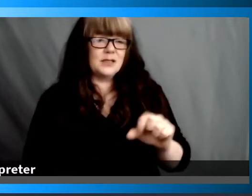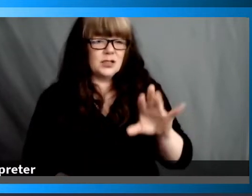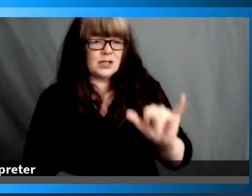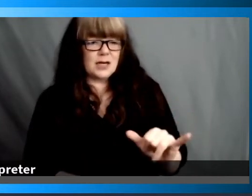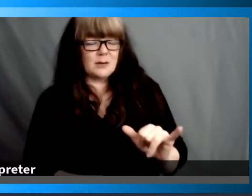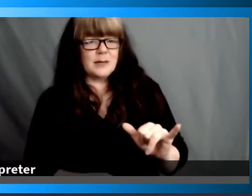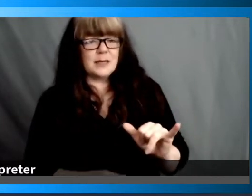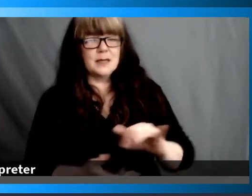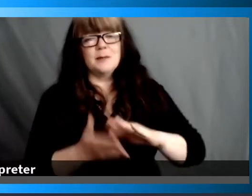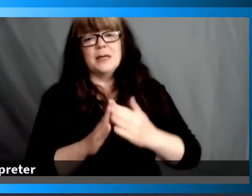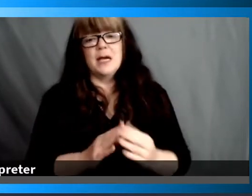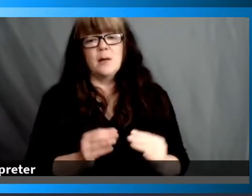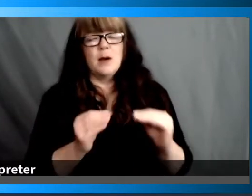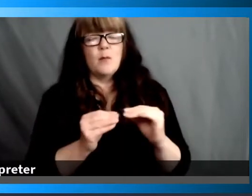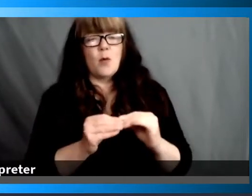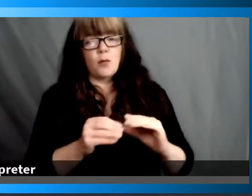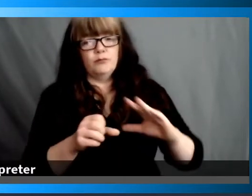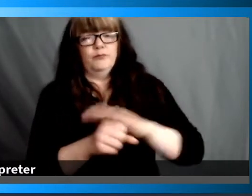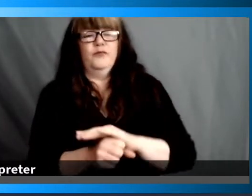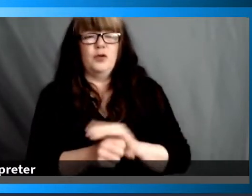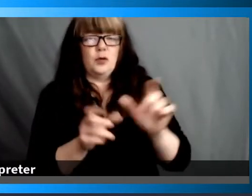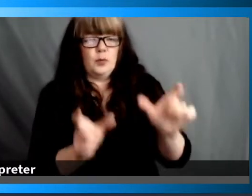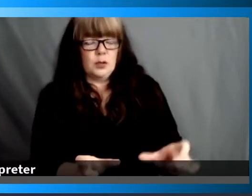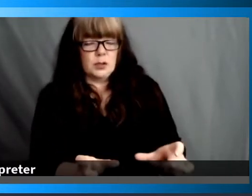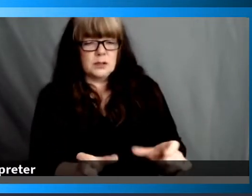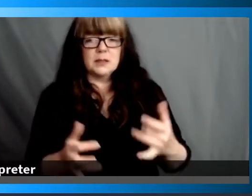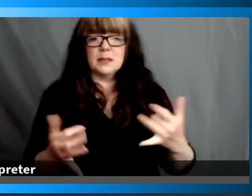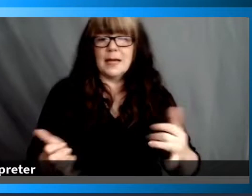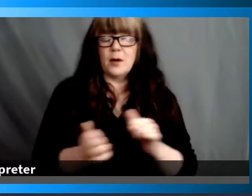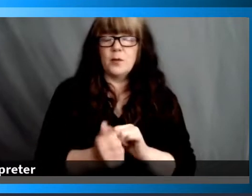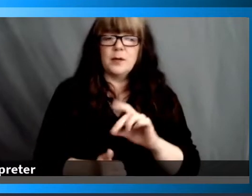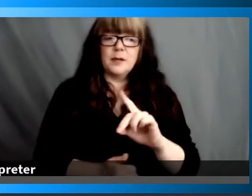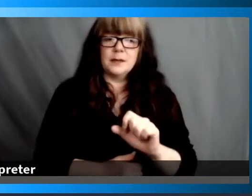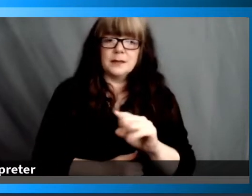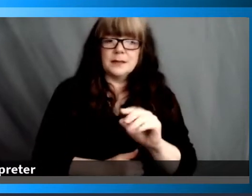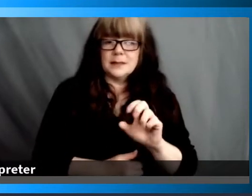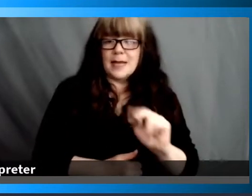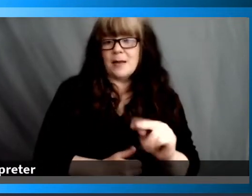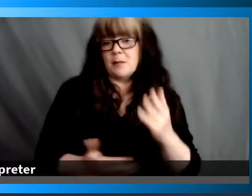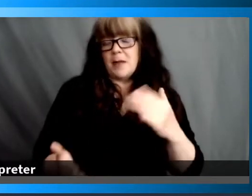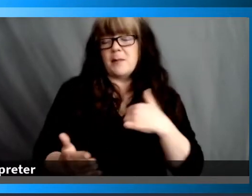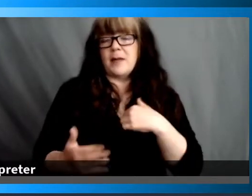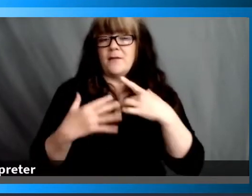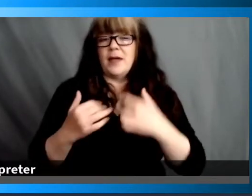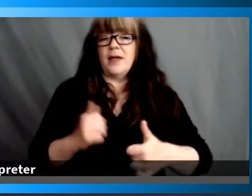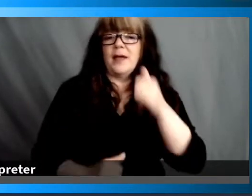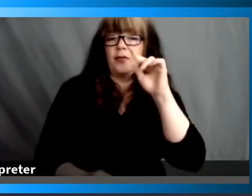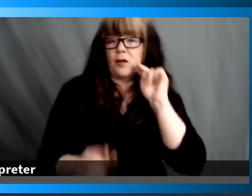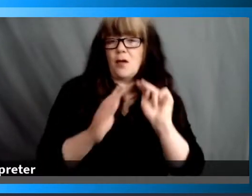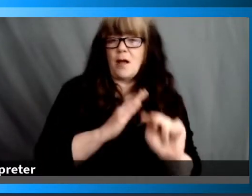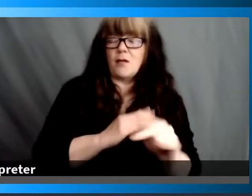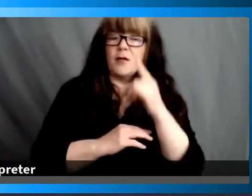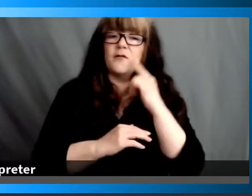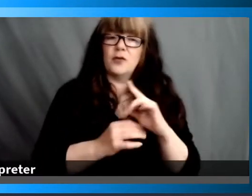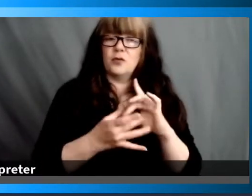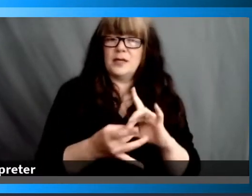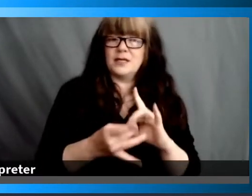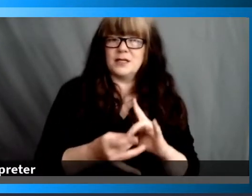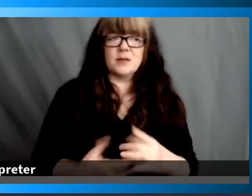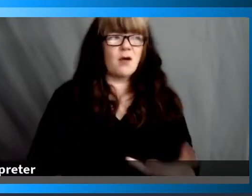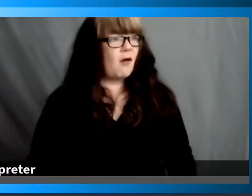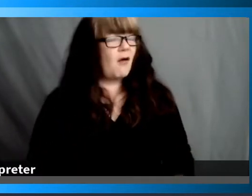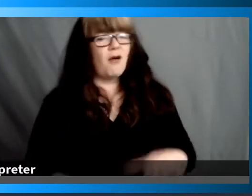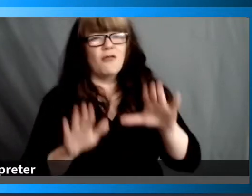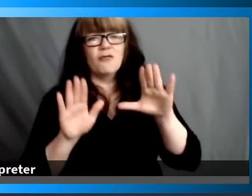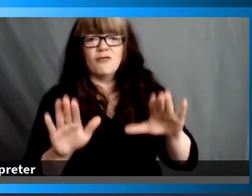now with Damon, I think he'll have a healthier outlook on how to have a good relationship. What a great answer. That's so